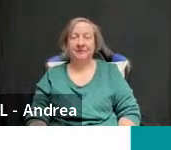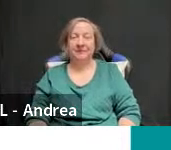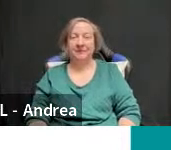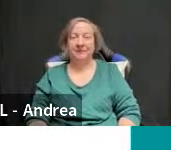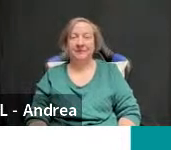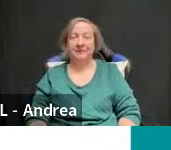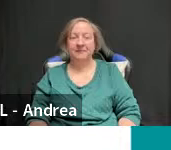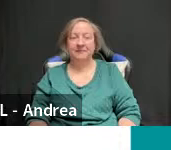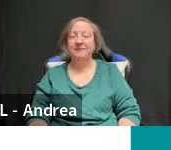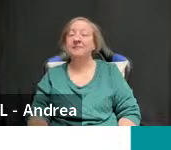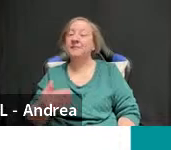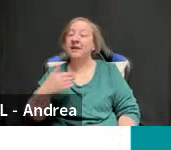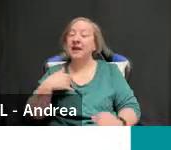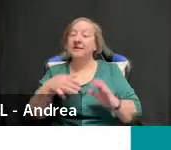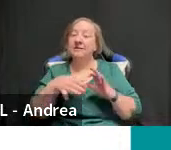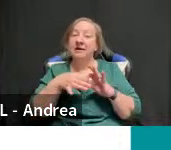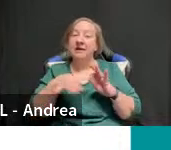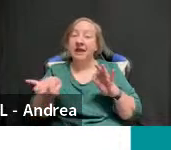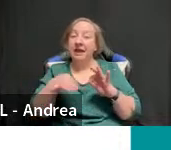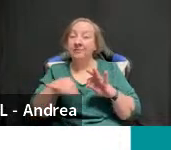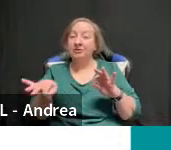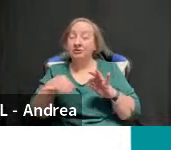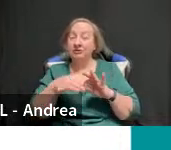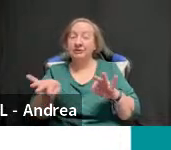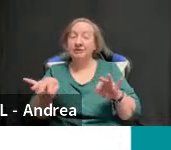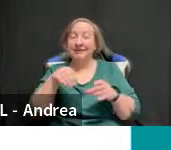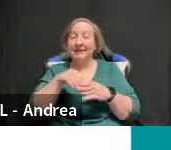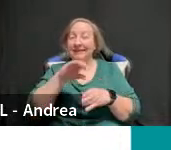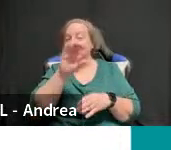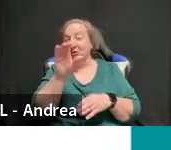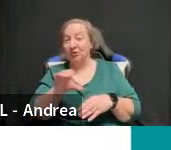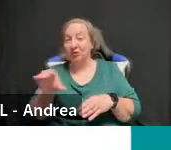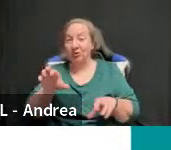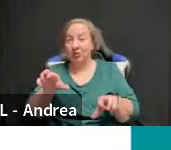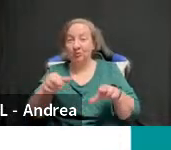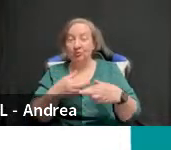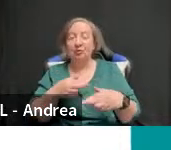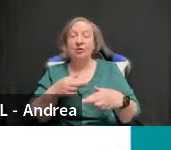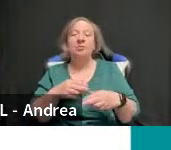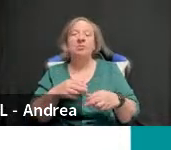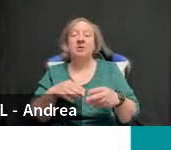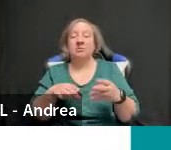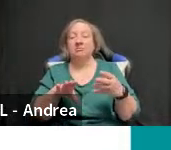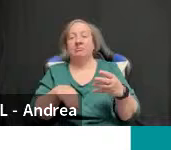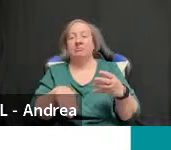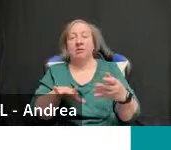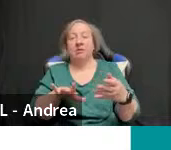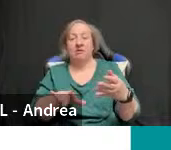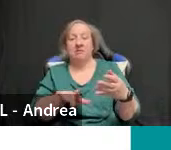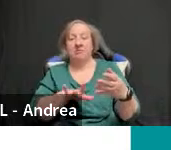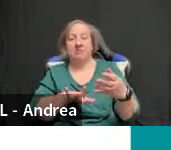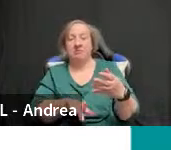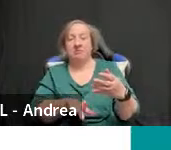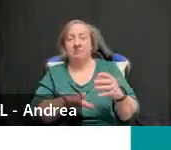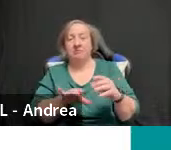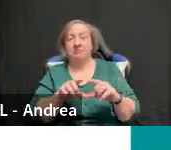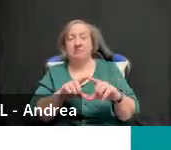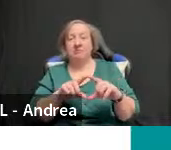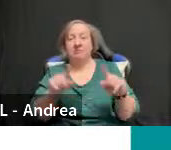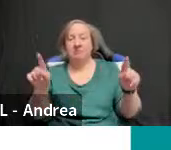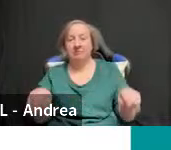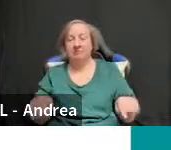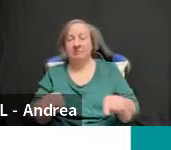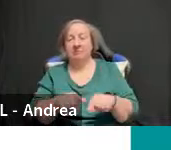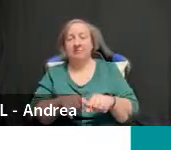We have closed captions when you're in the Zoom room, and you can find those at the bottom middle of the screen.